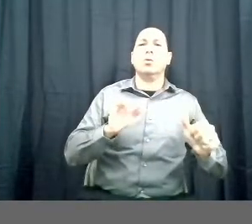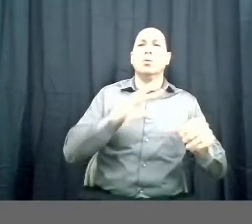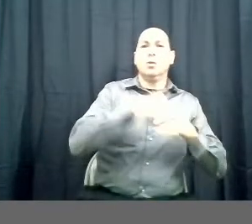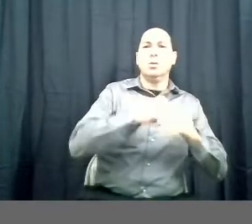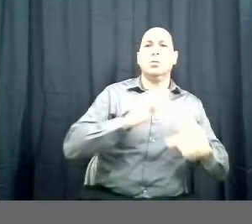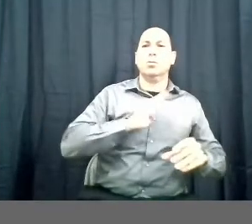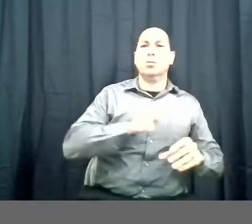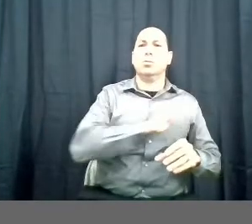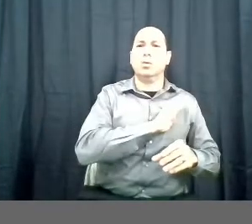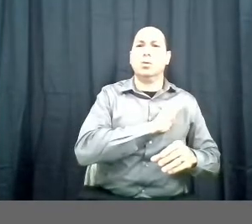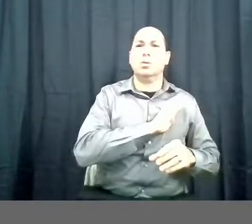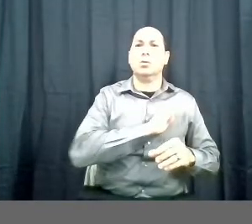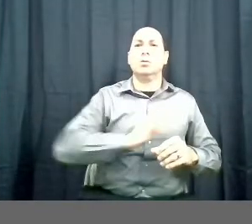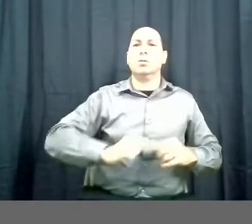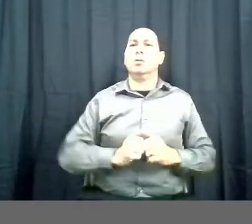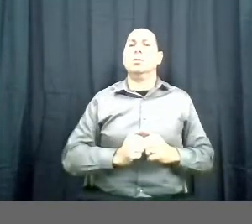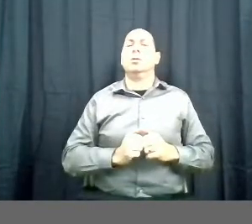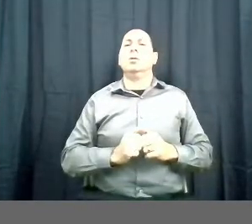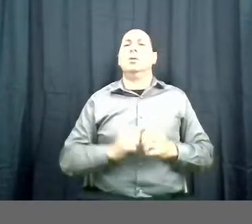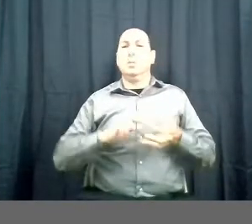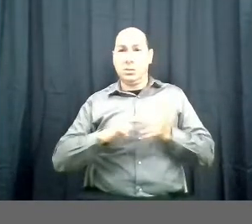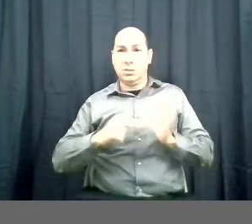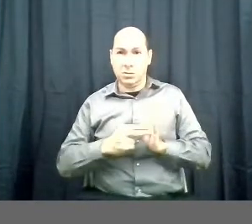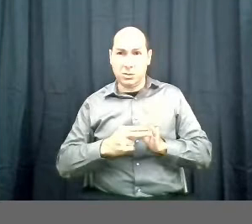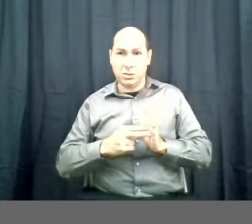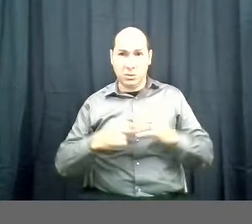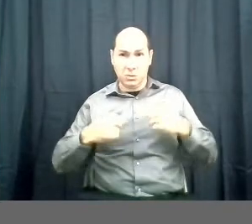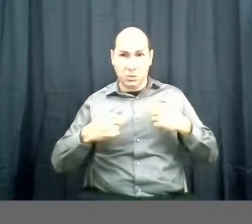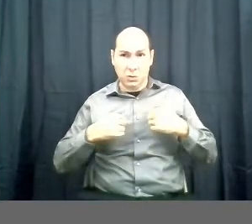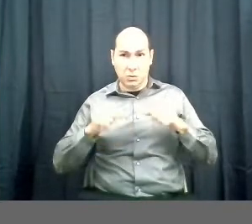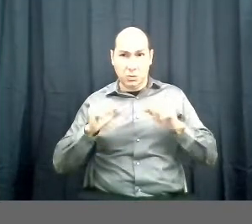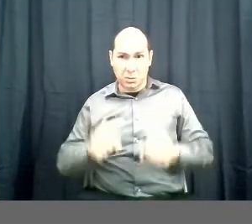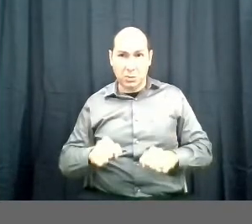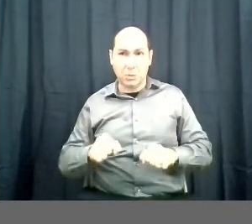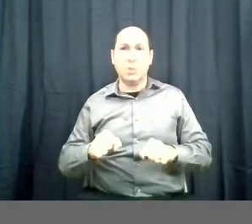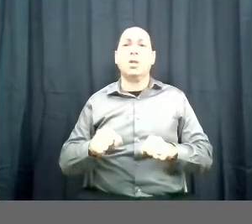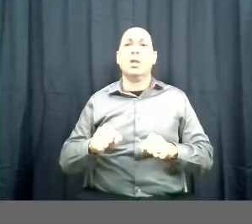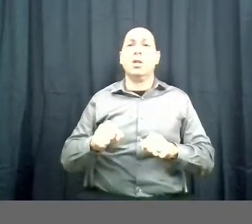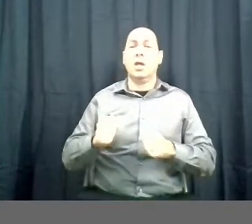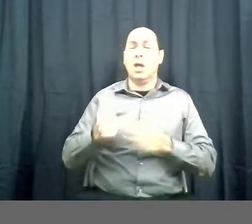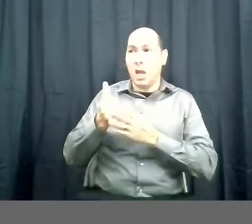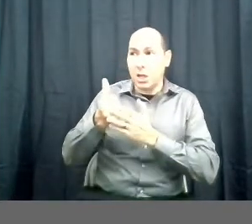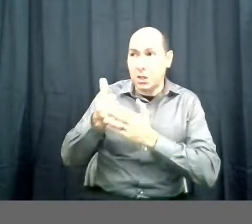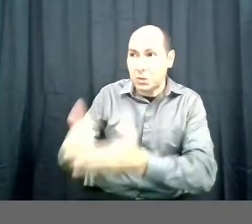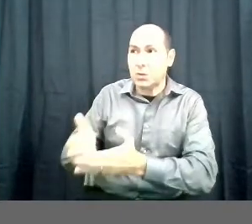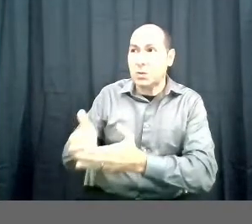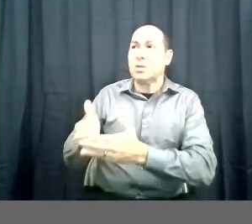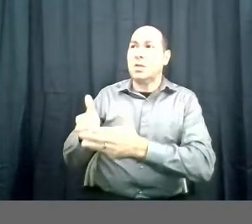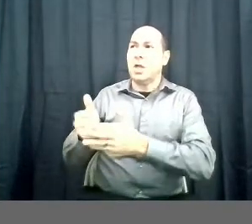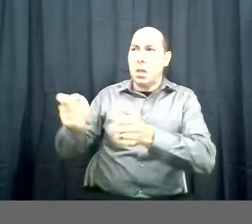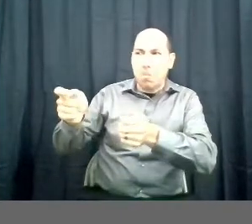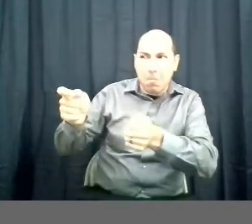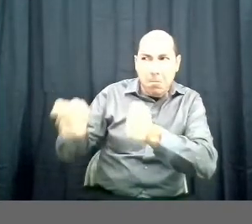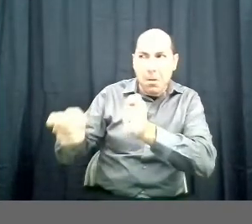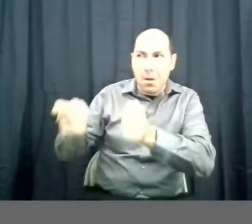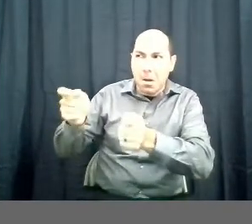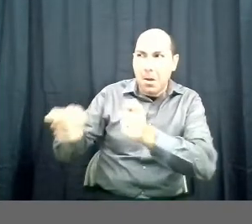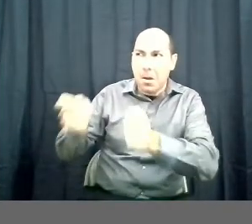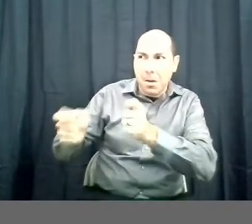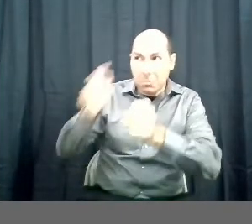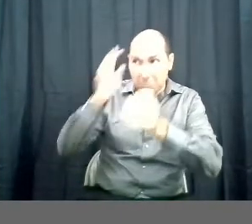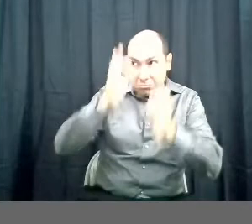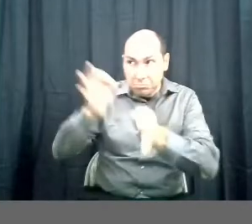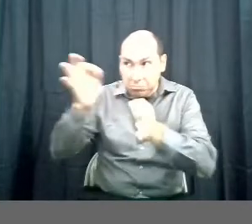Meaning I would have the ability to help shape the decision on whether or not they're being in good faith, and therefore they should be